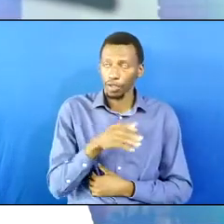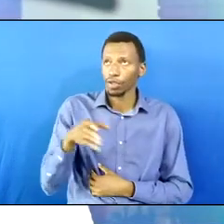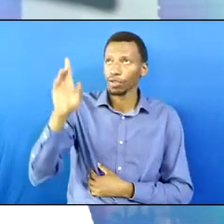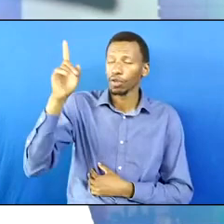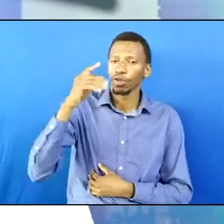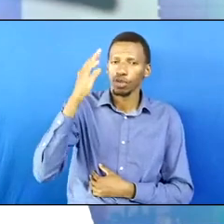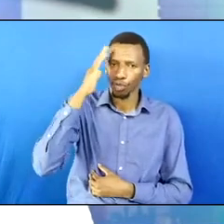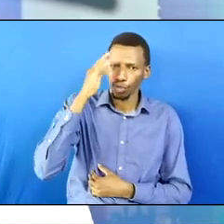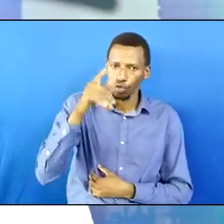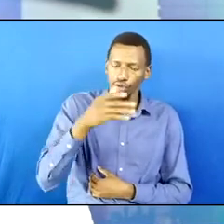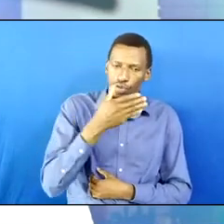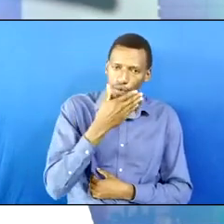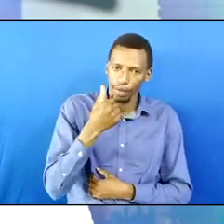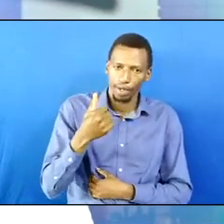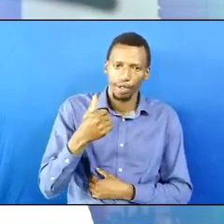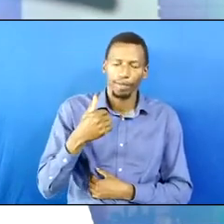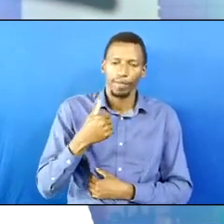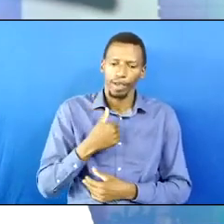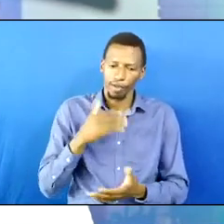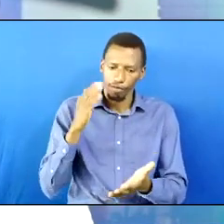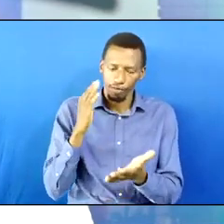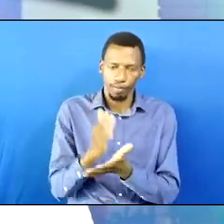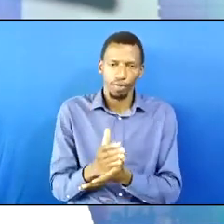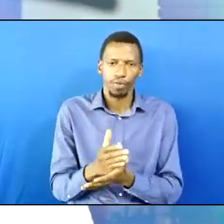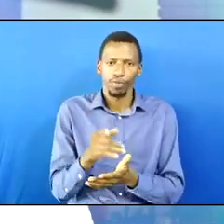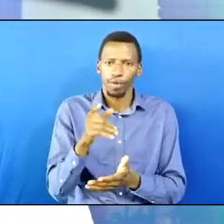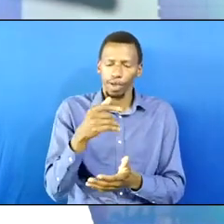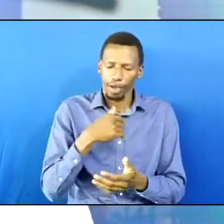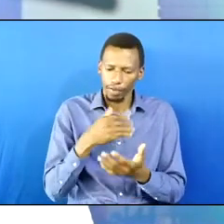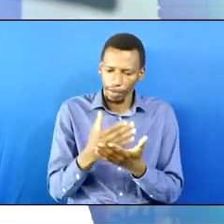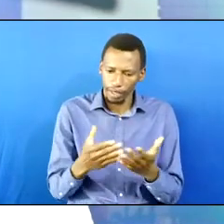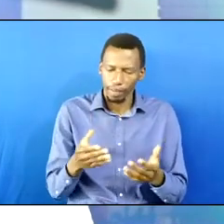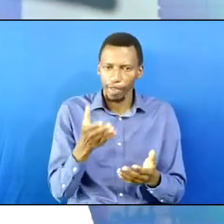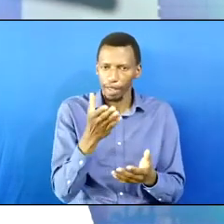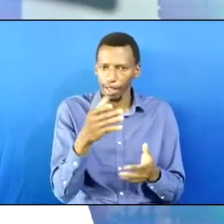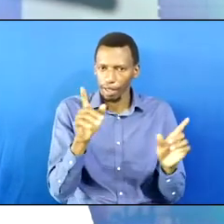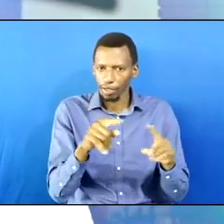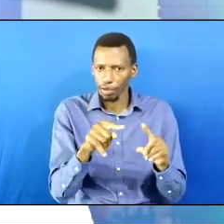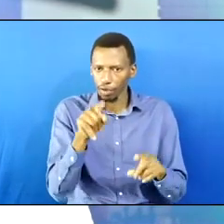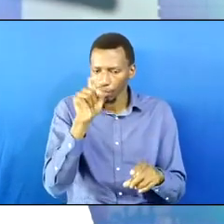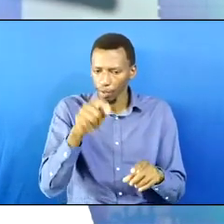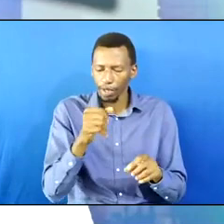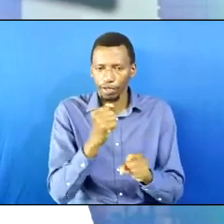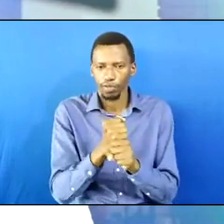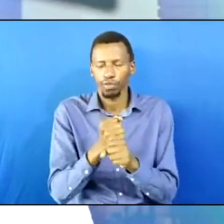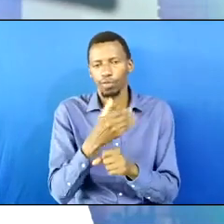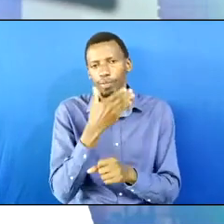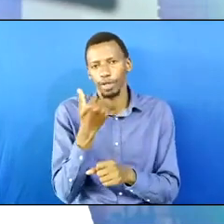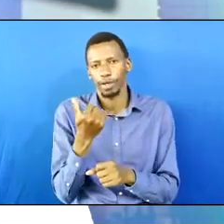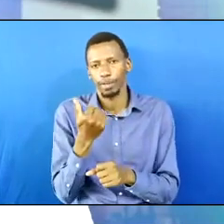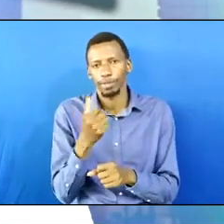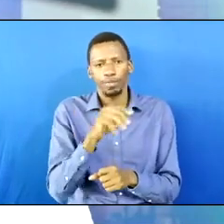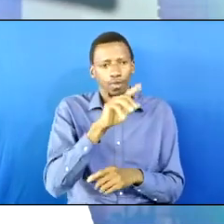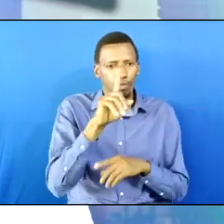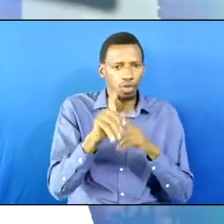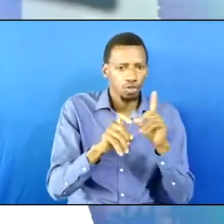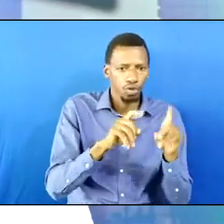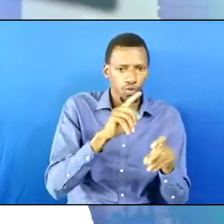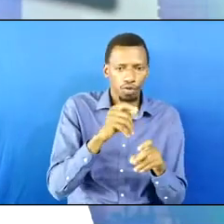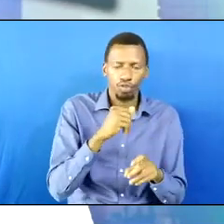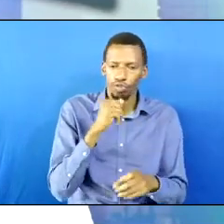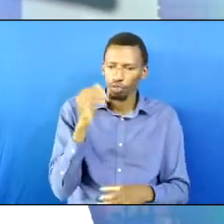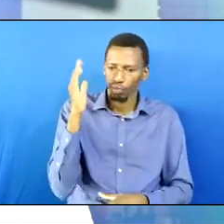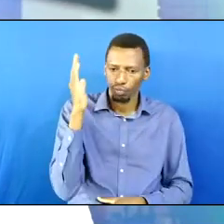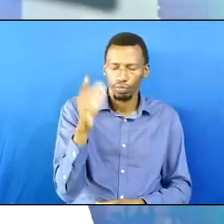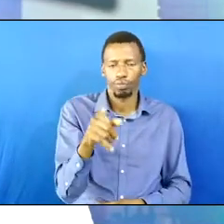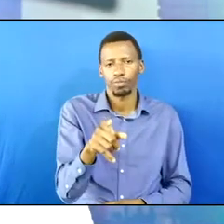better have proven to you that there is something you need to do it better, that the question and the answer will not come to